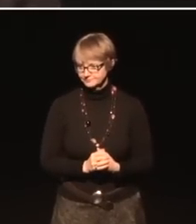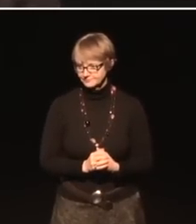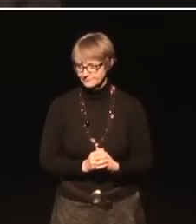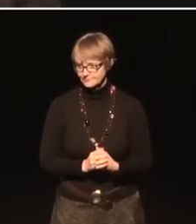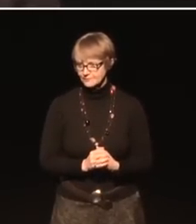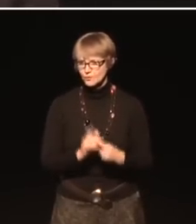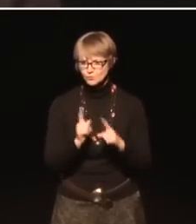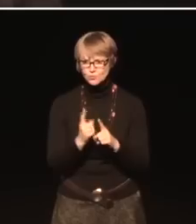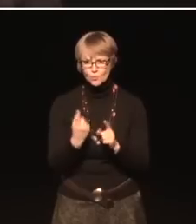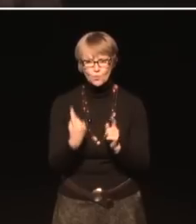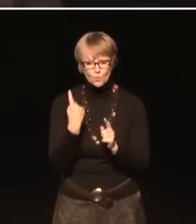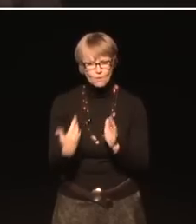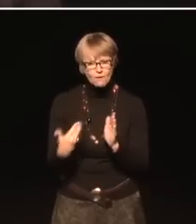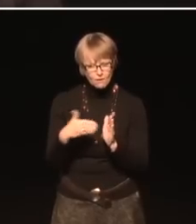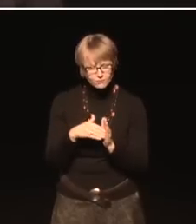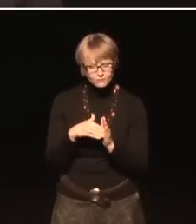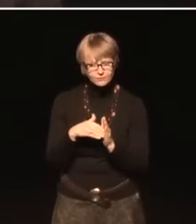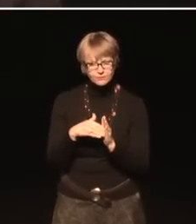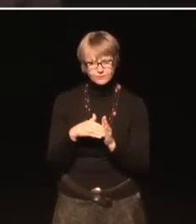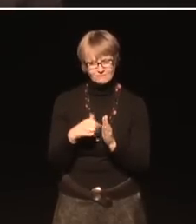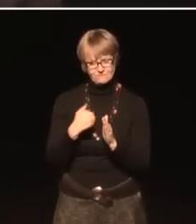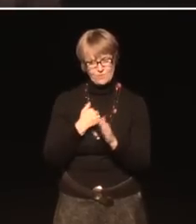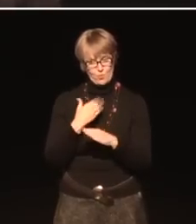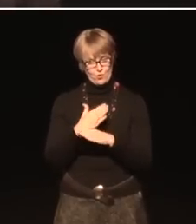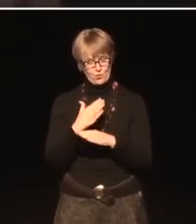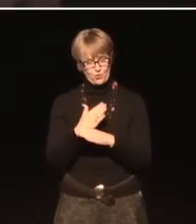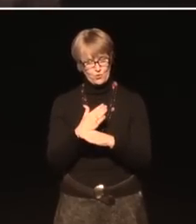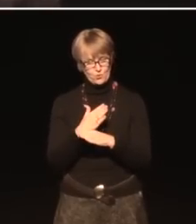that one of the pieces must be